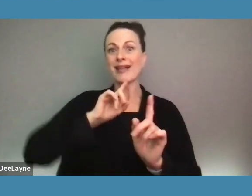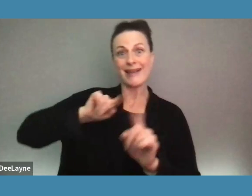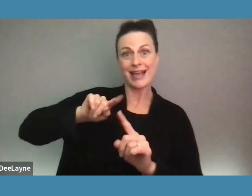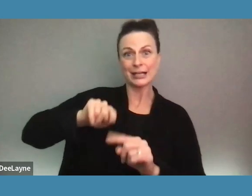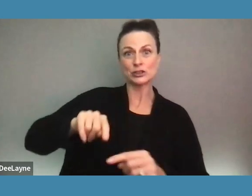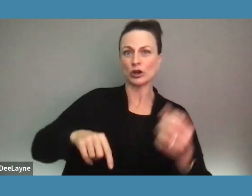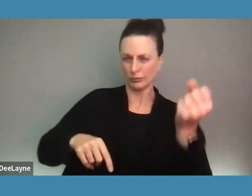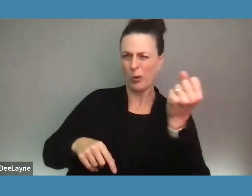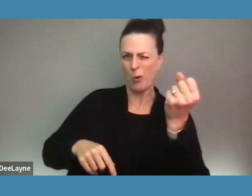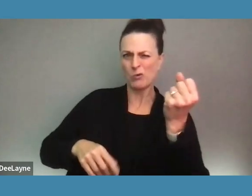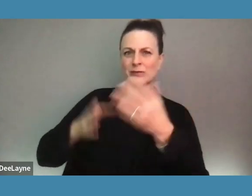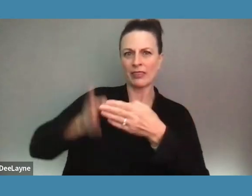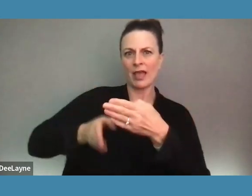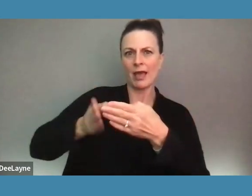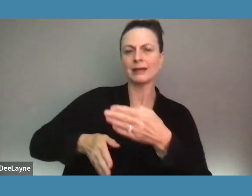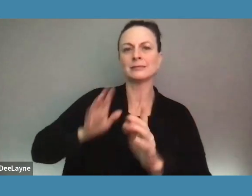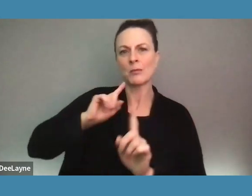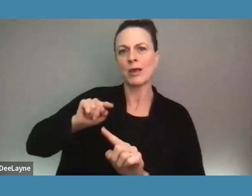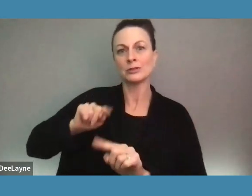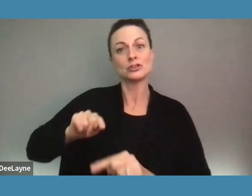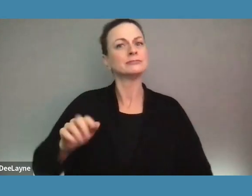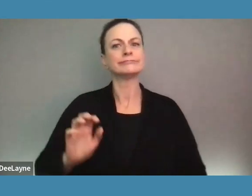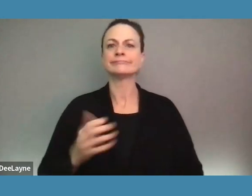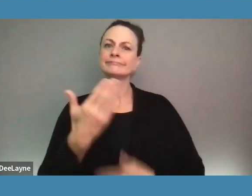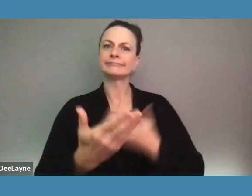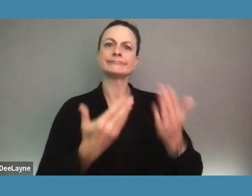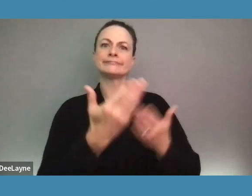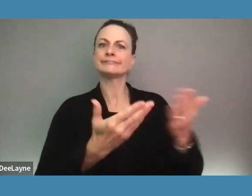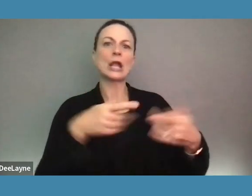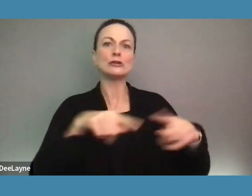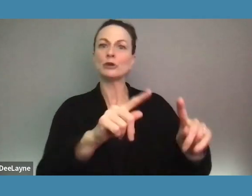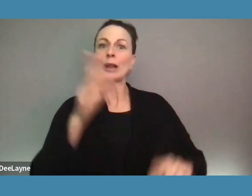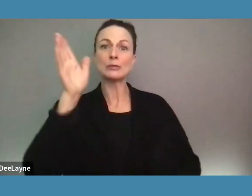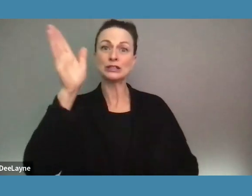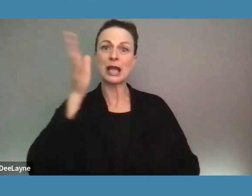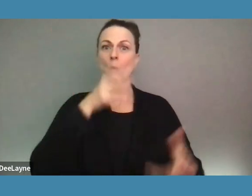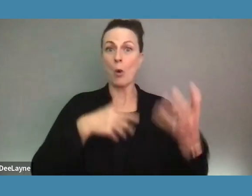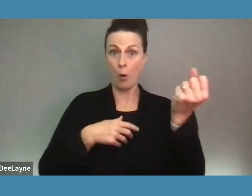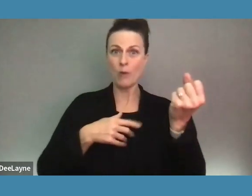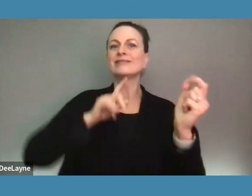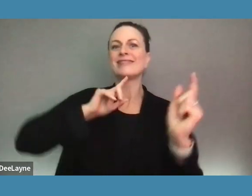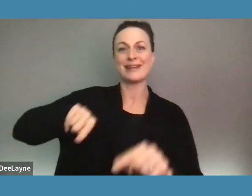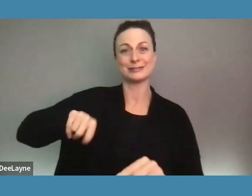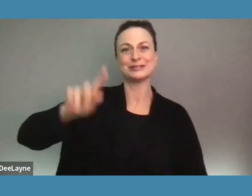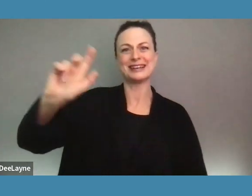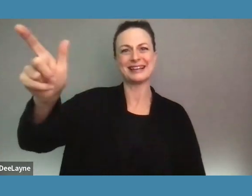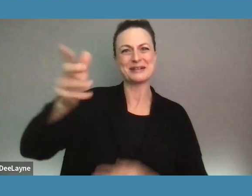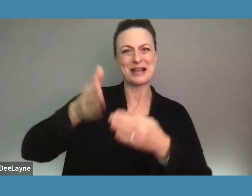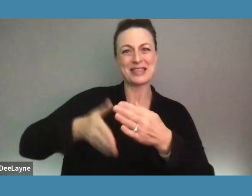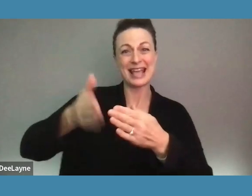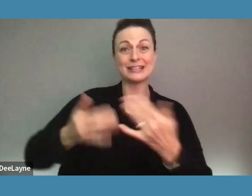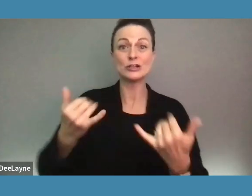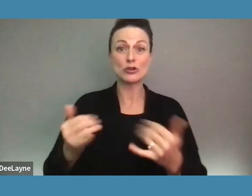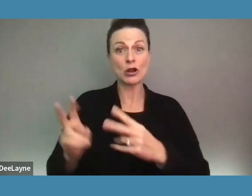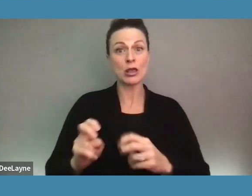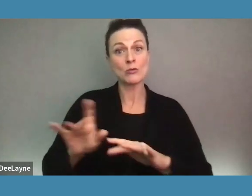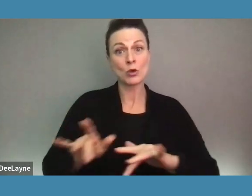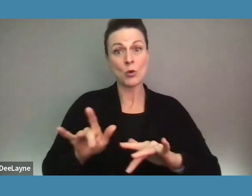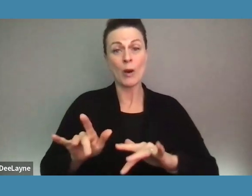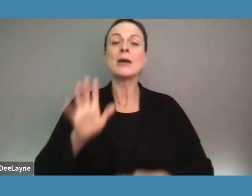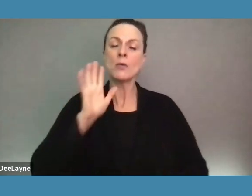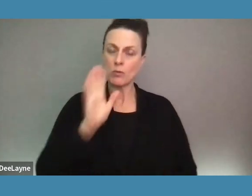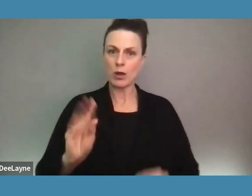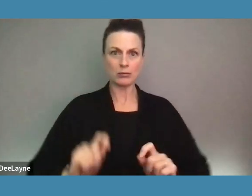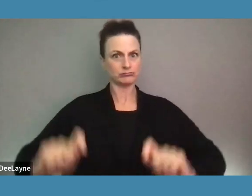submit any questions at any time and we'll answer them at the end of the presentation. We are currently recording, and this webinar will be recorded